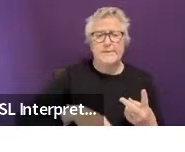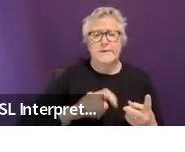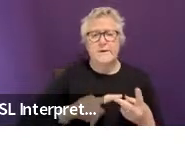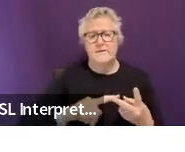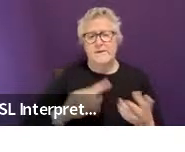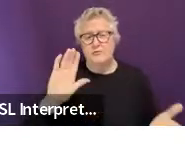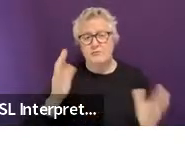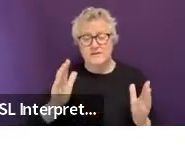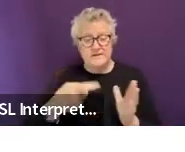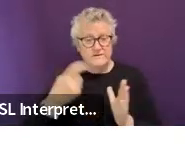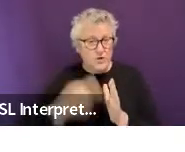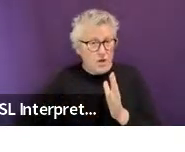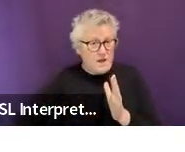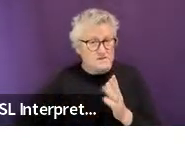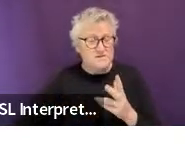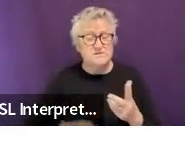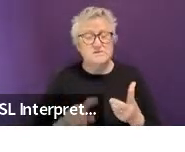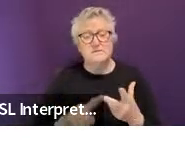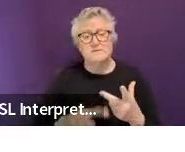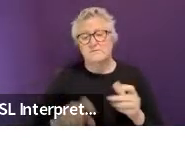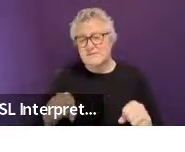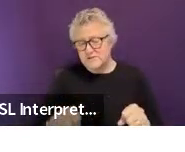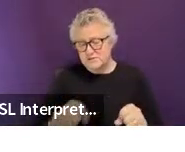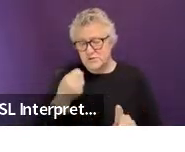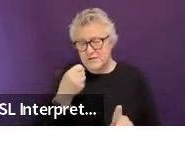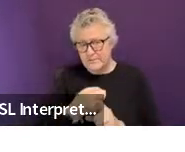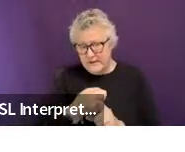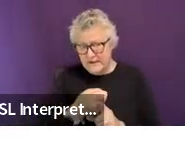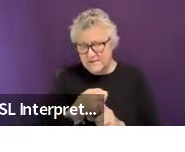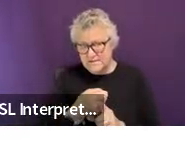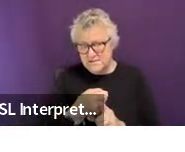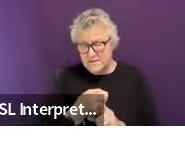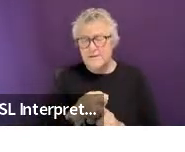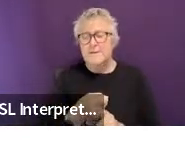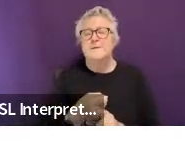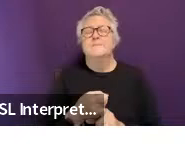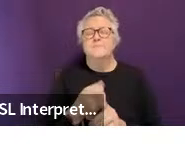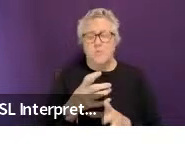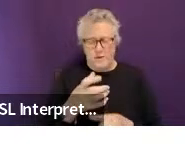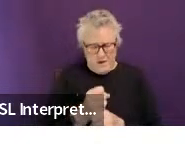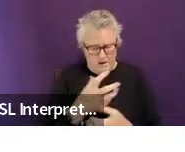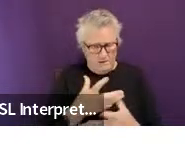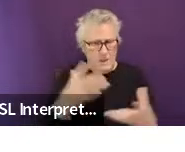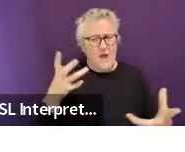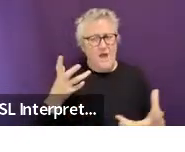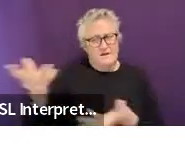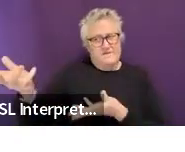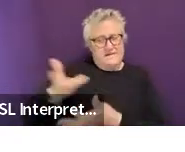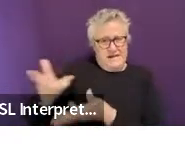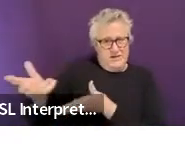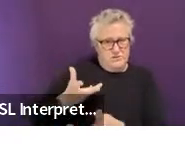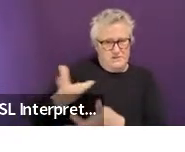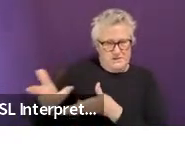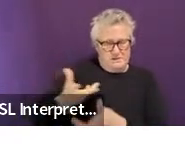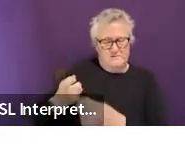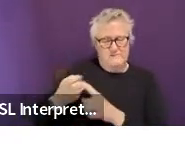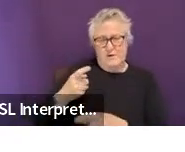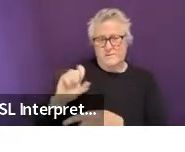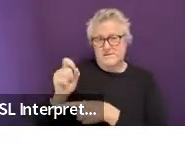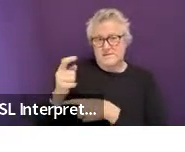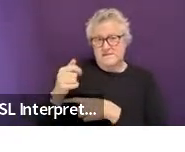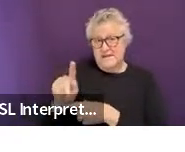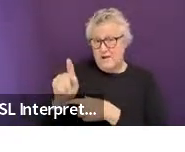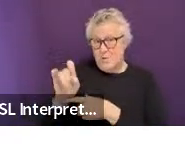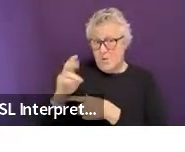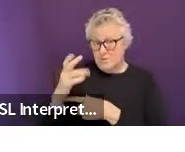between investment options, and the potential impacts. We got a lot of stakeholder and community engagement, both through our